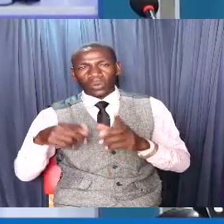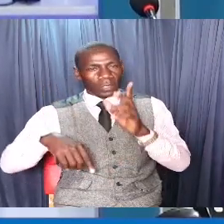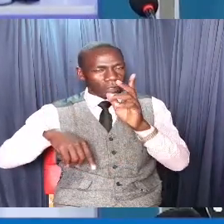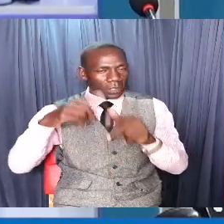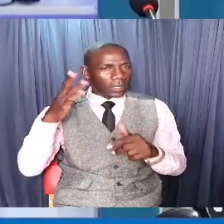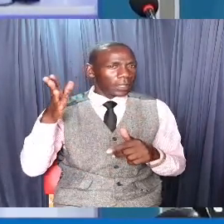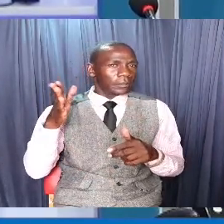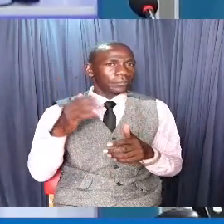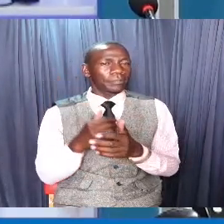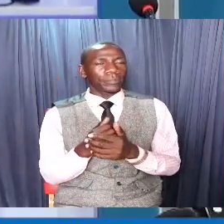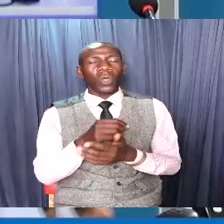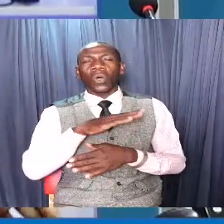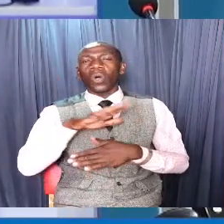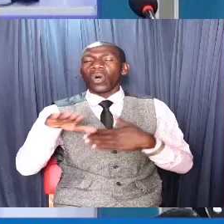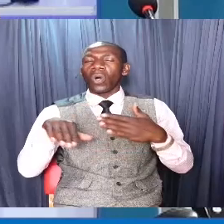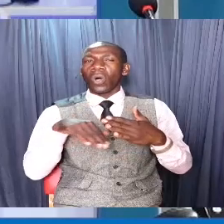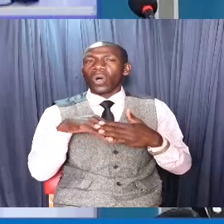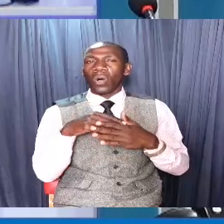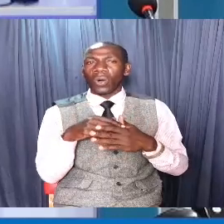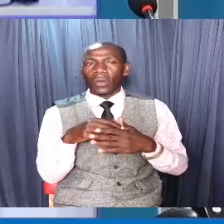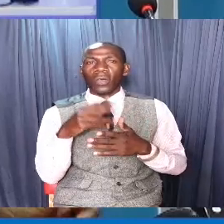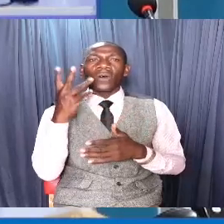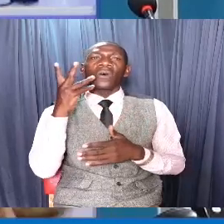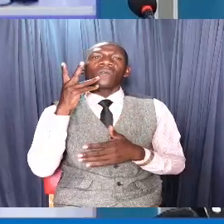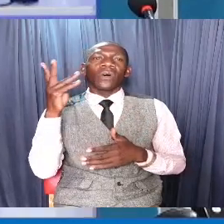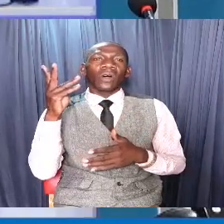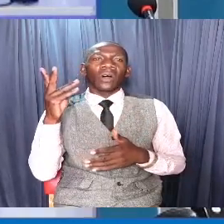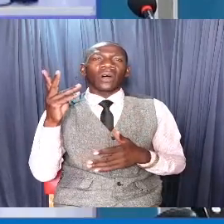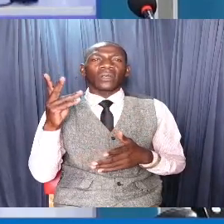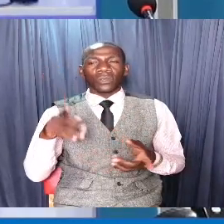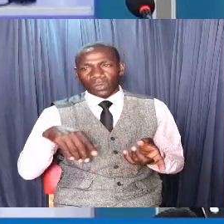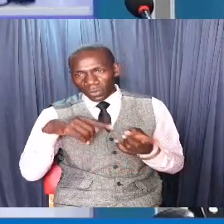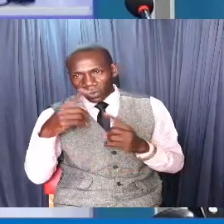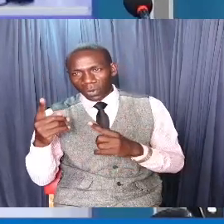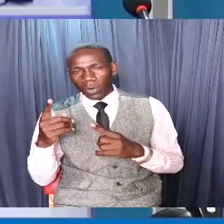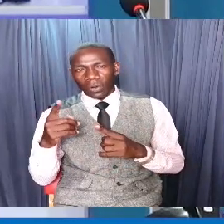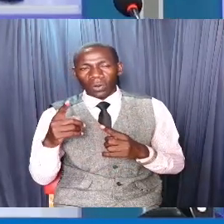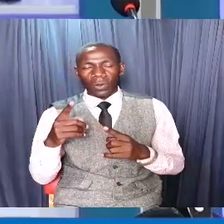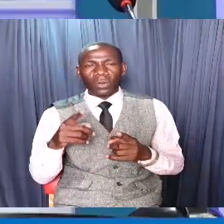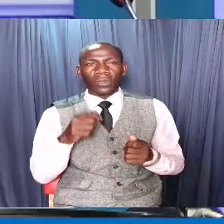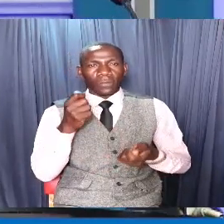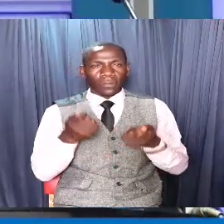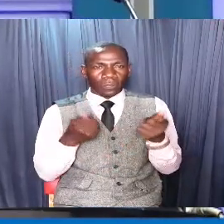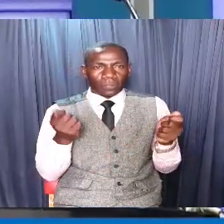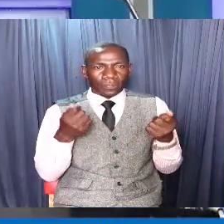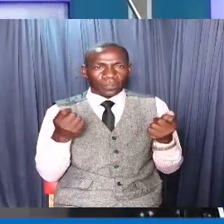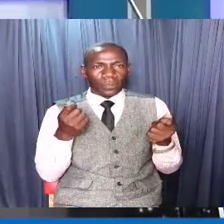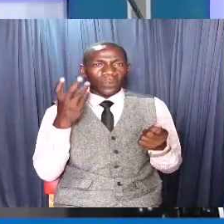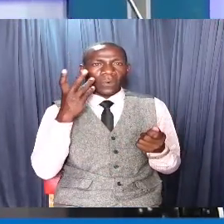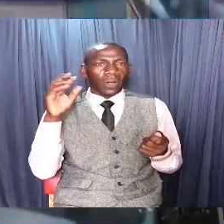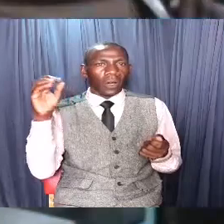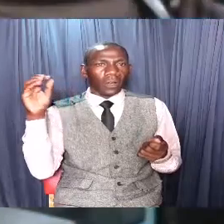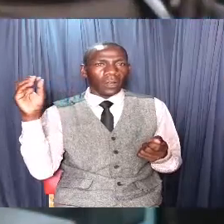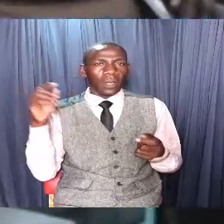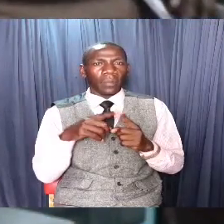Go, you'll succeed. Wote. All of them. 400 magicians, when they come, you go, you'll beat them. Lakini